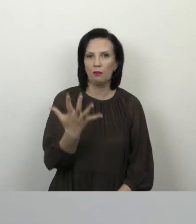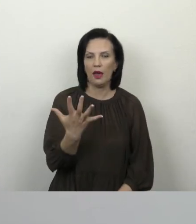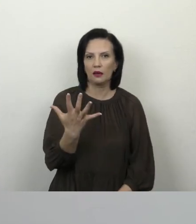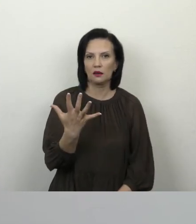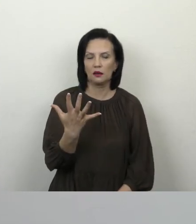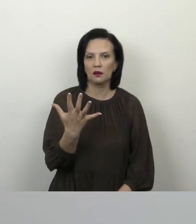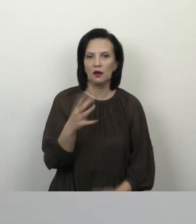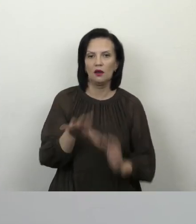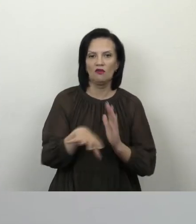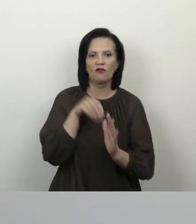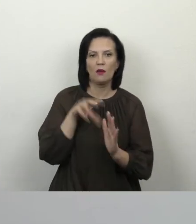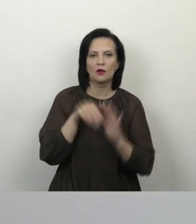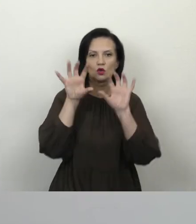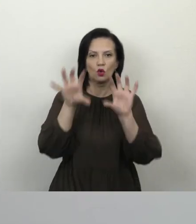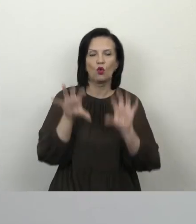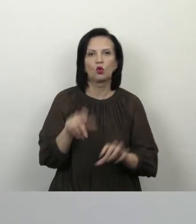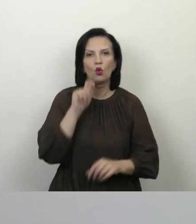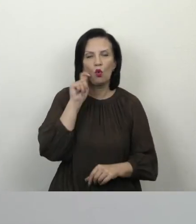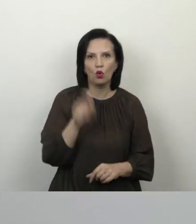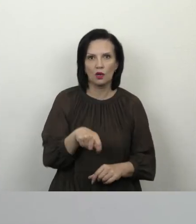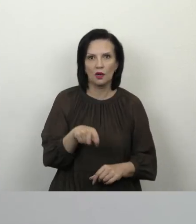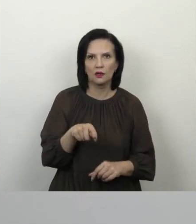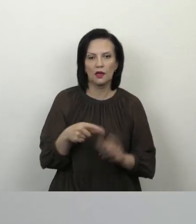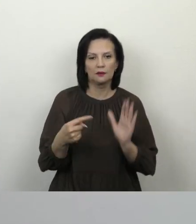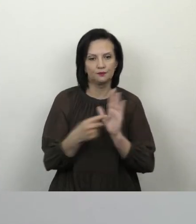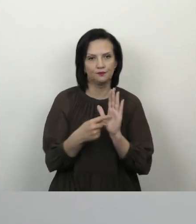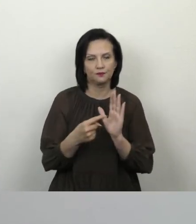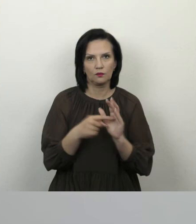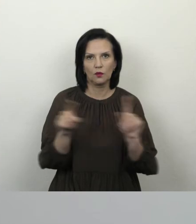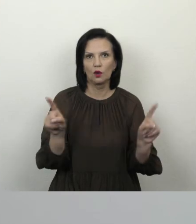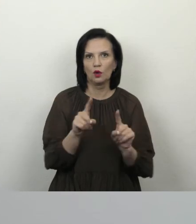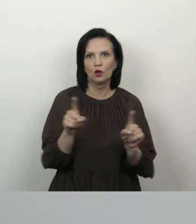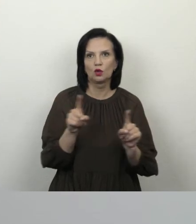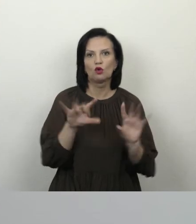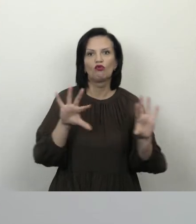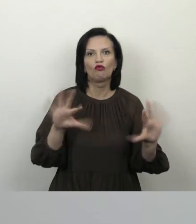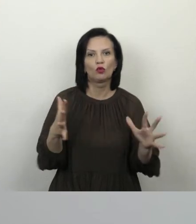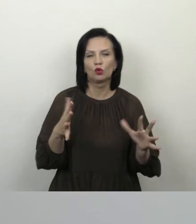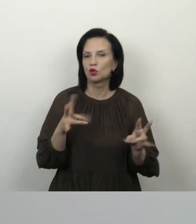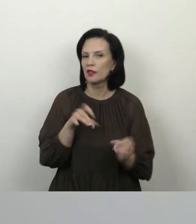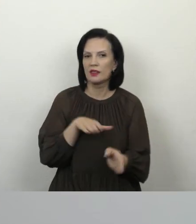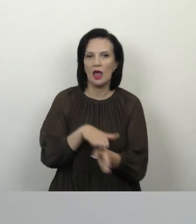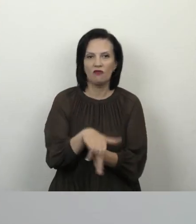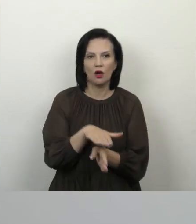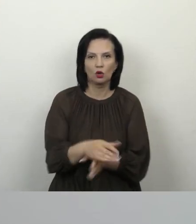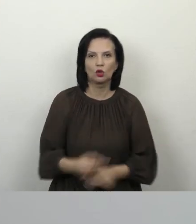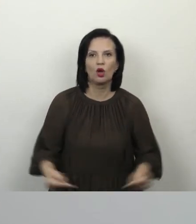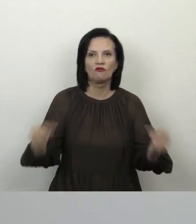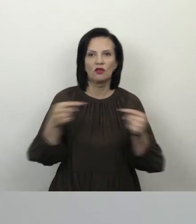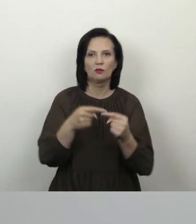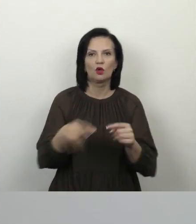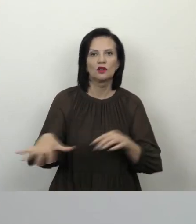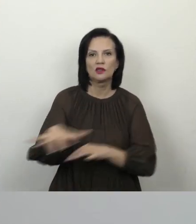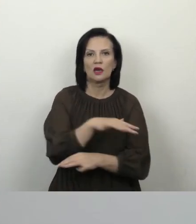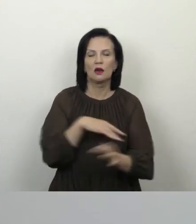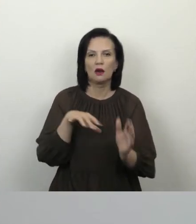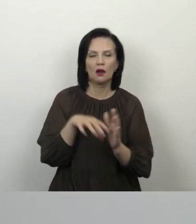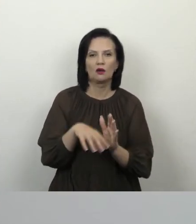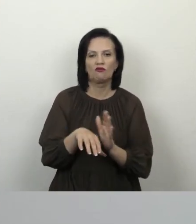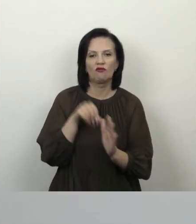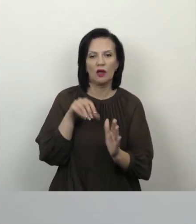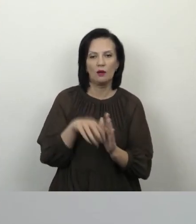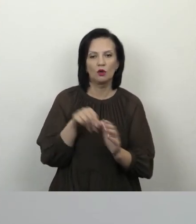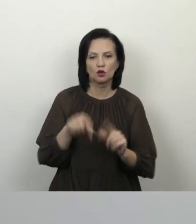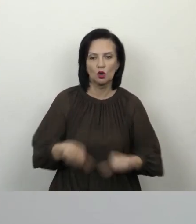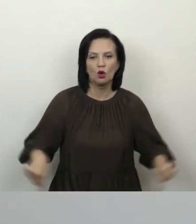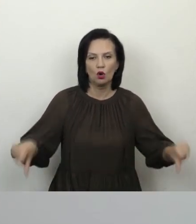Article 205 of the Election Code of Ukraine says that in case of where